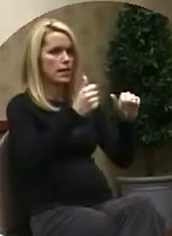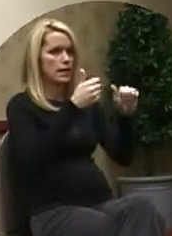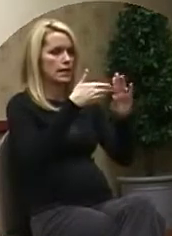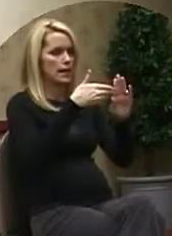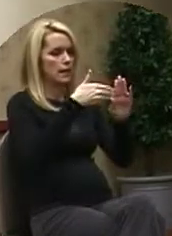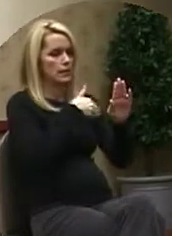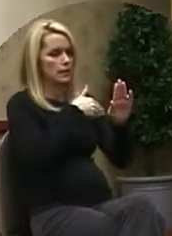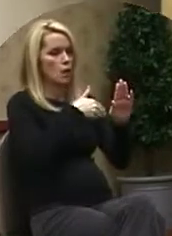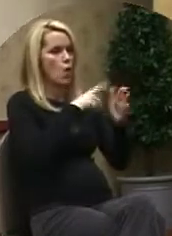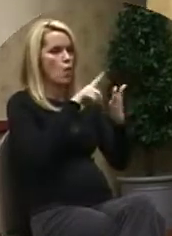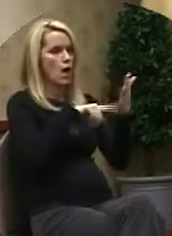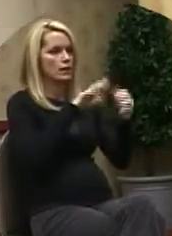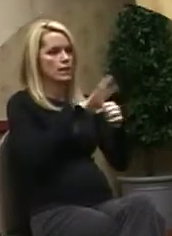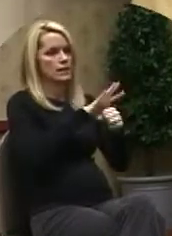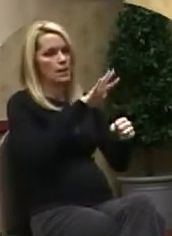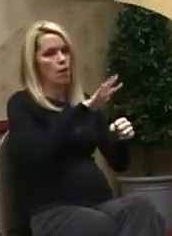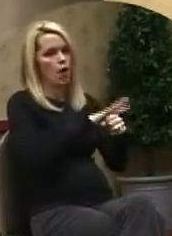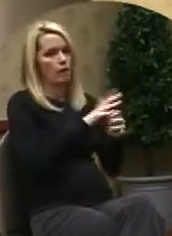set off.